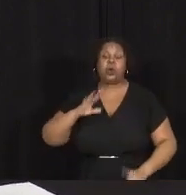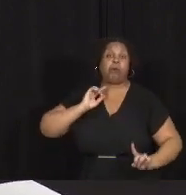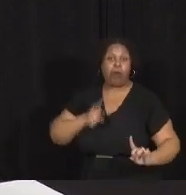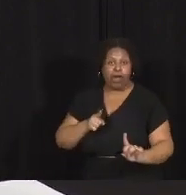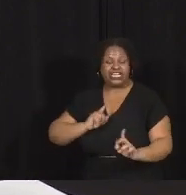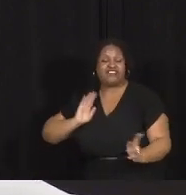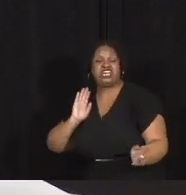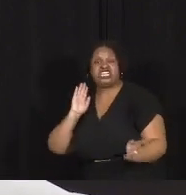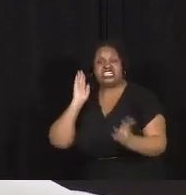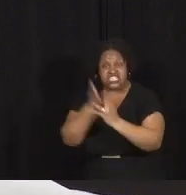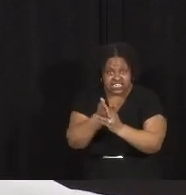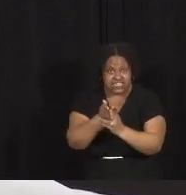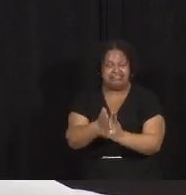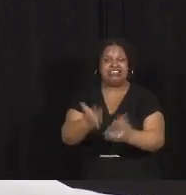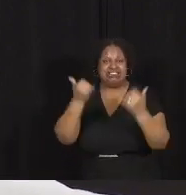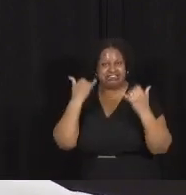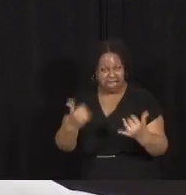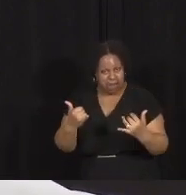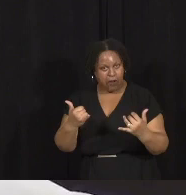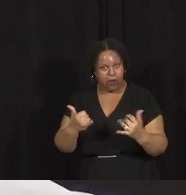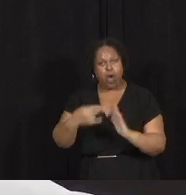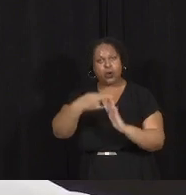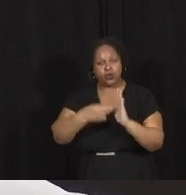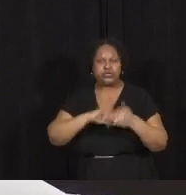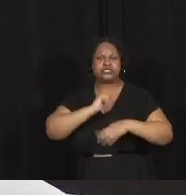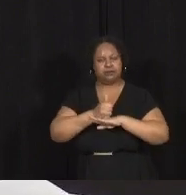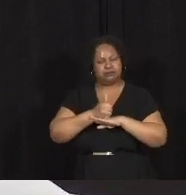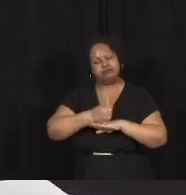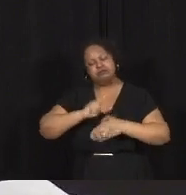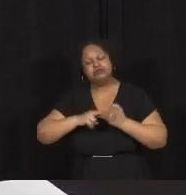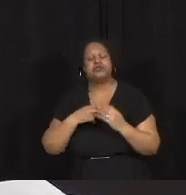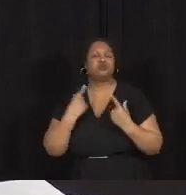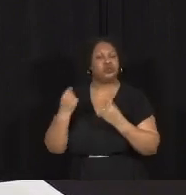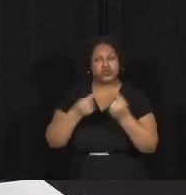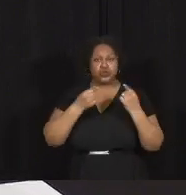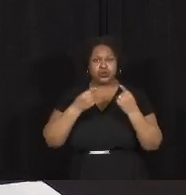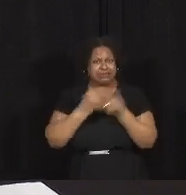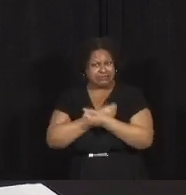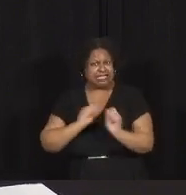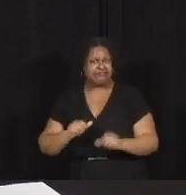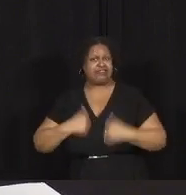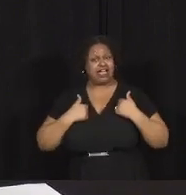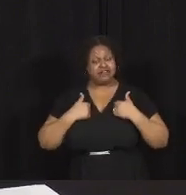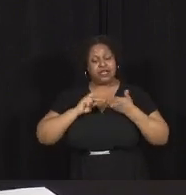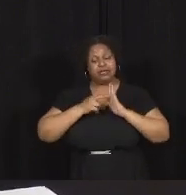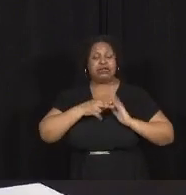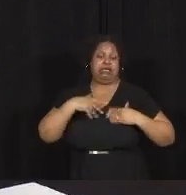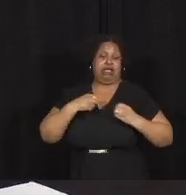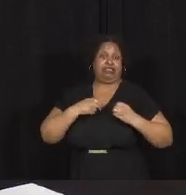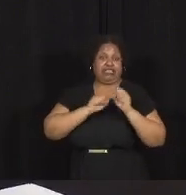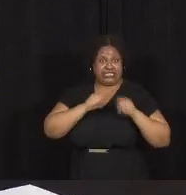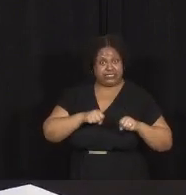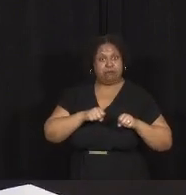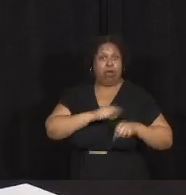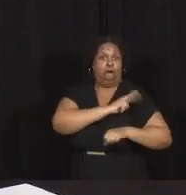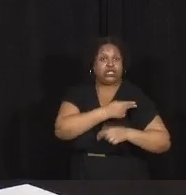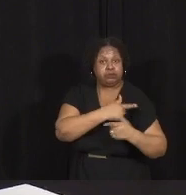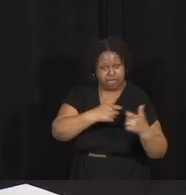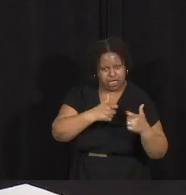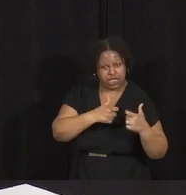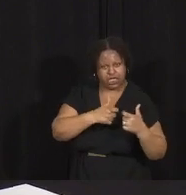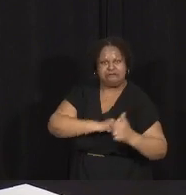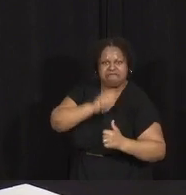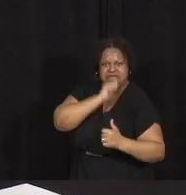health system to cope, and also helps the economy. And this is not widely recognized, but is